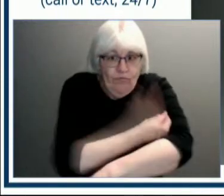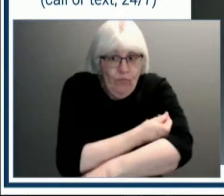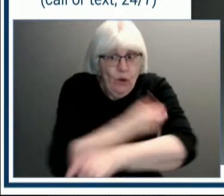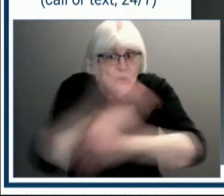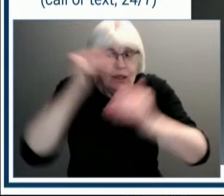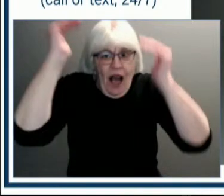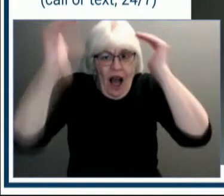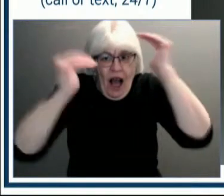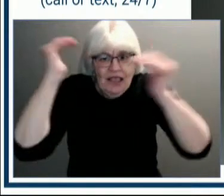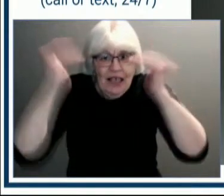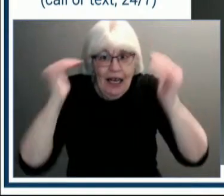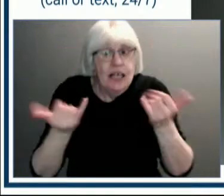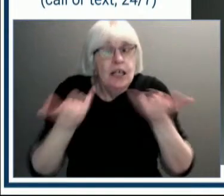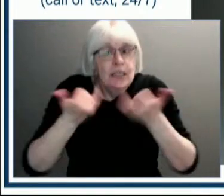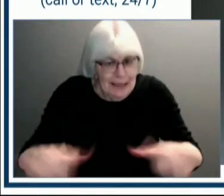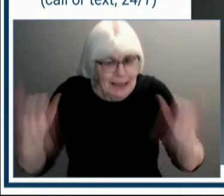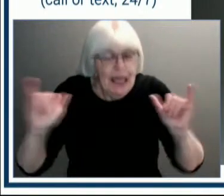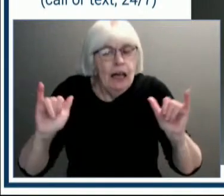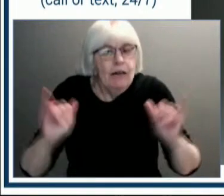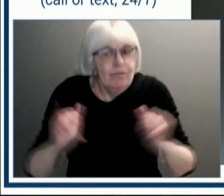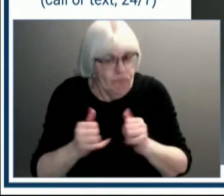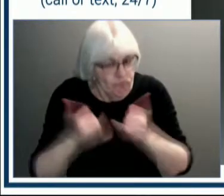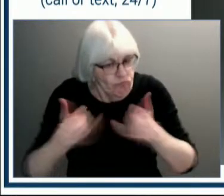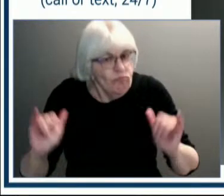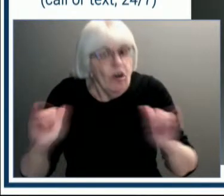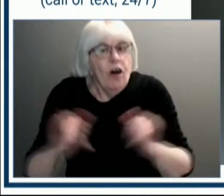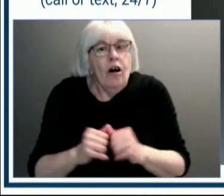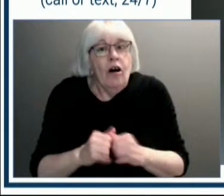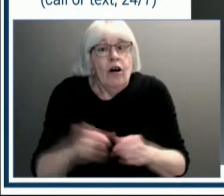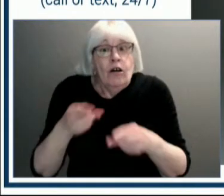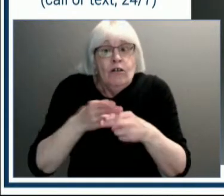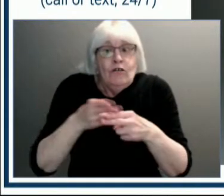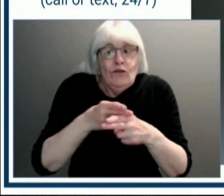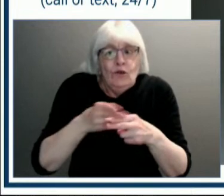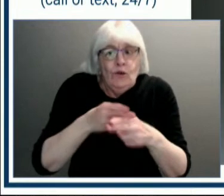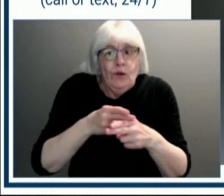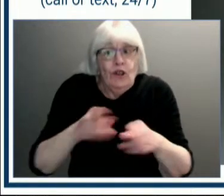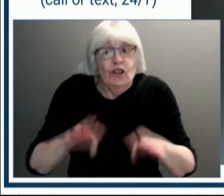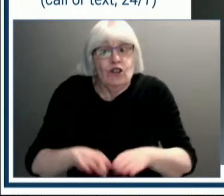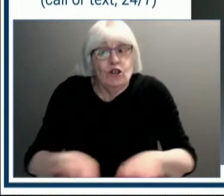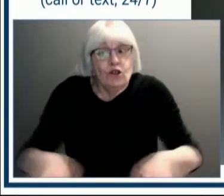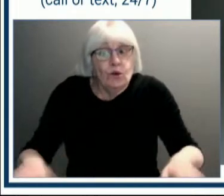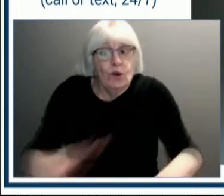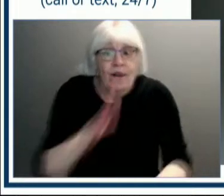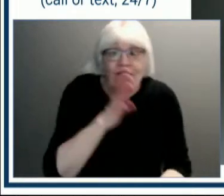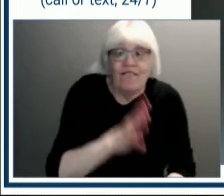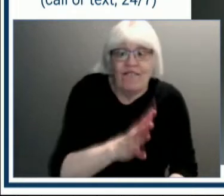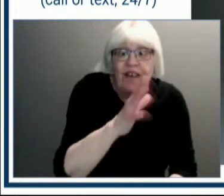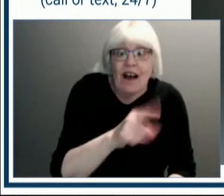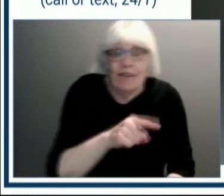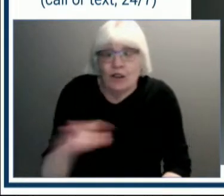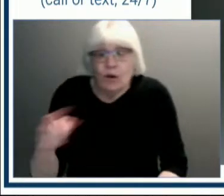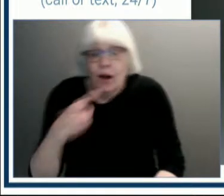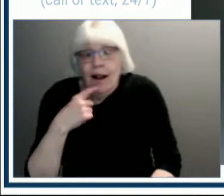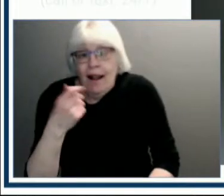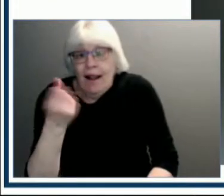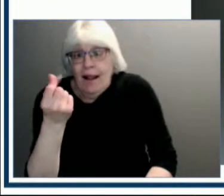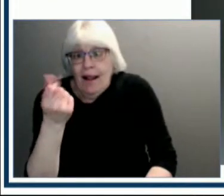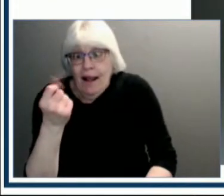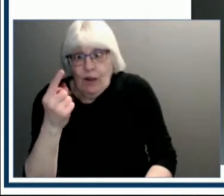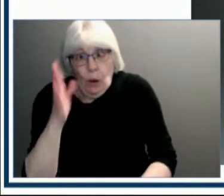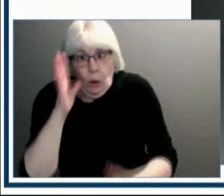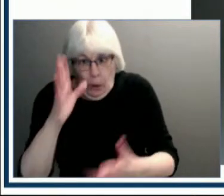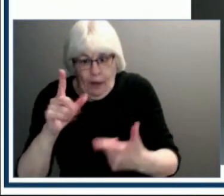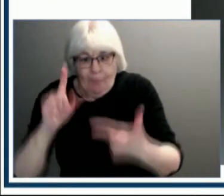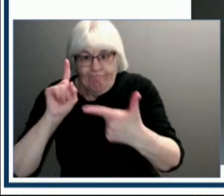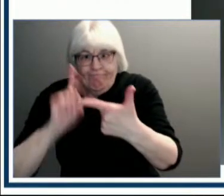first and starting to be soon second doses for children 5 to 11. So when we look at all these facts, it's clear to me and